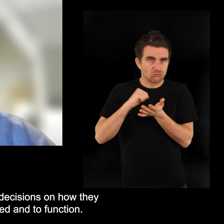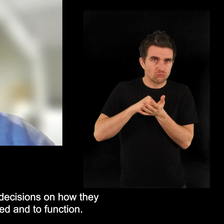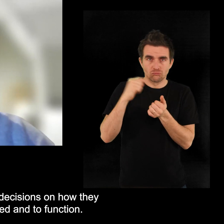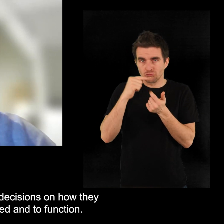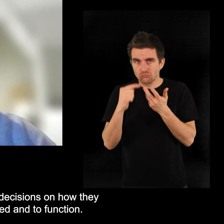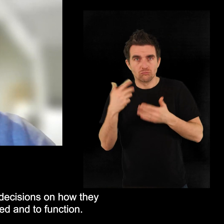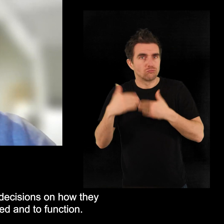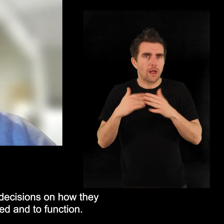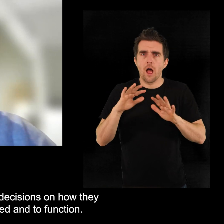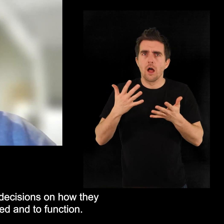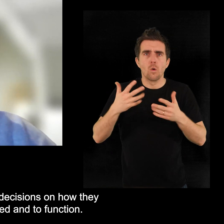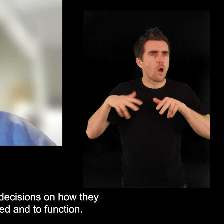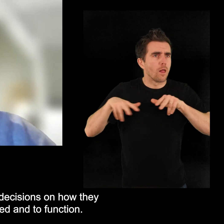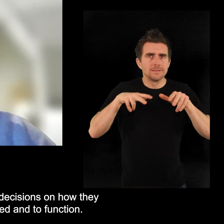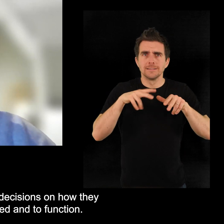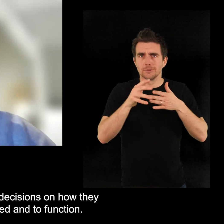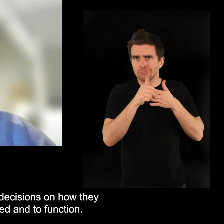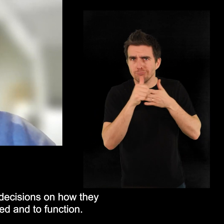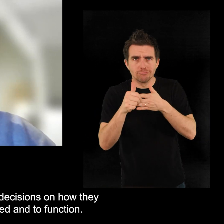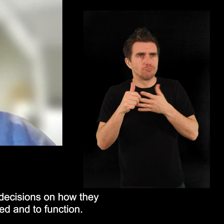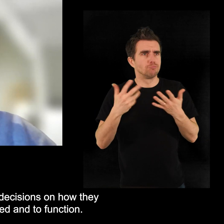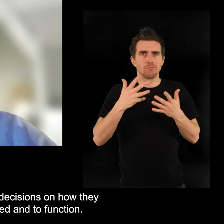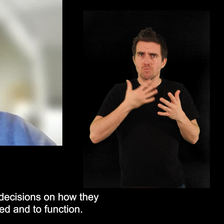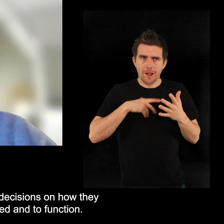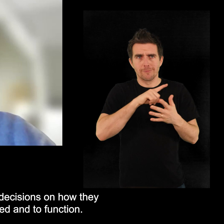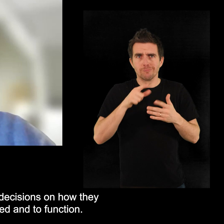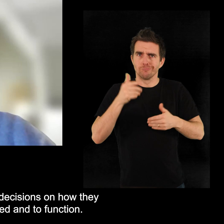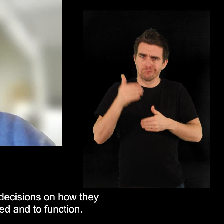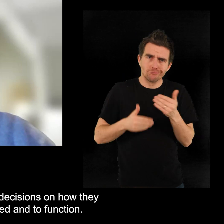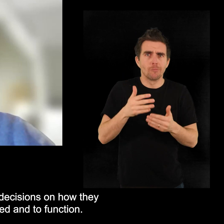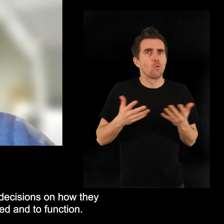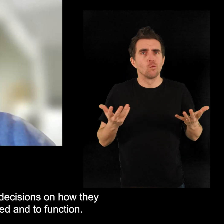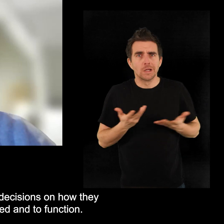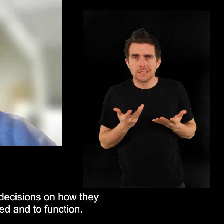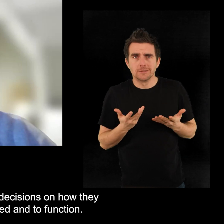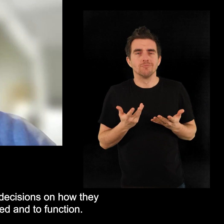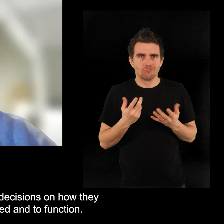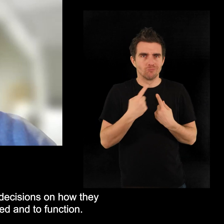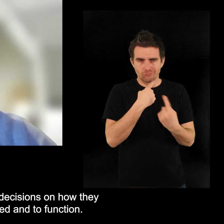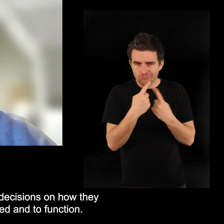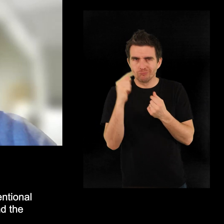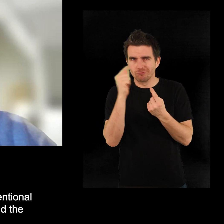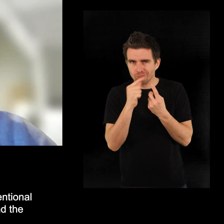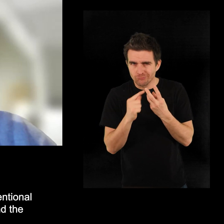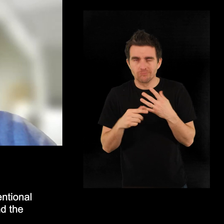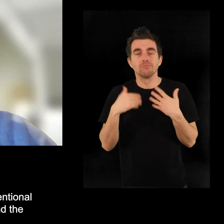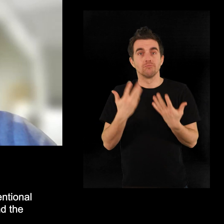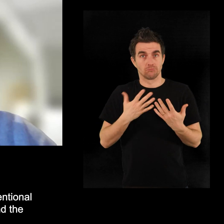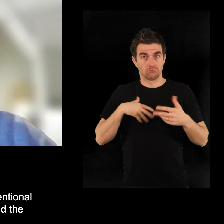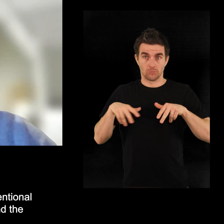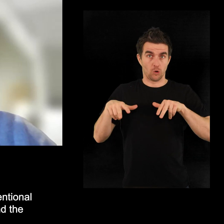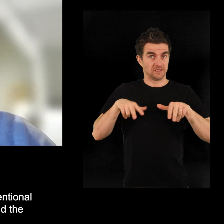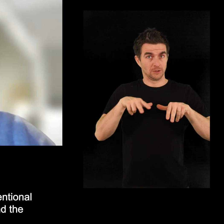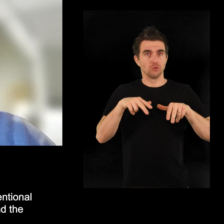how they want the organization to be led and to function. As an organization,